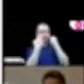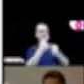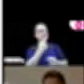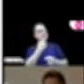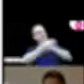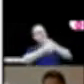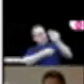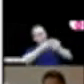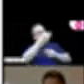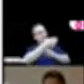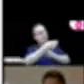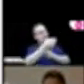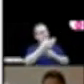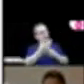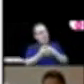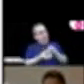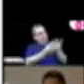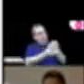reasons to believe you.